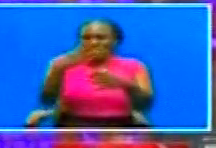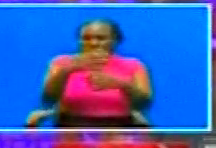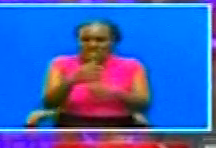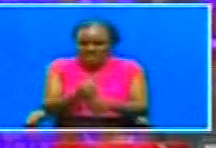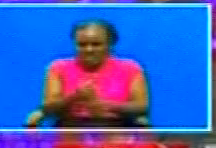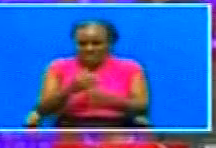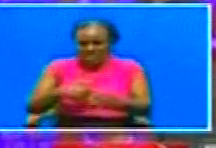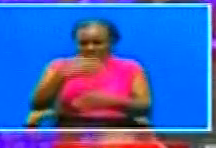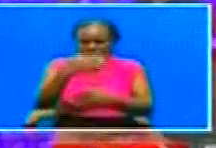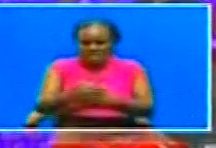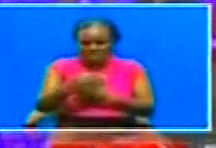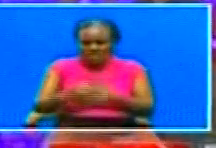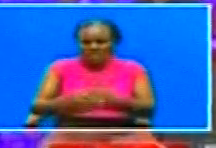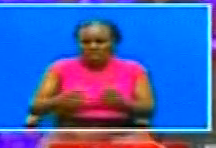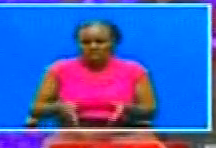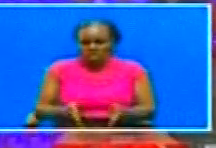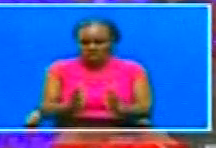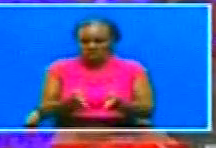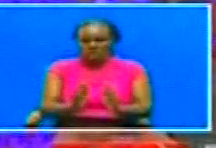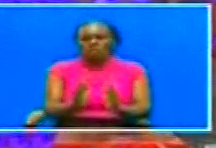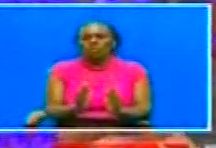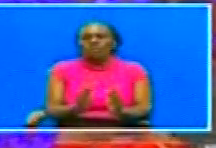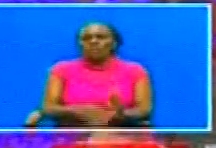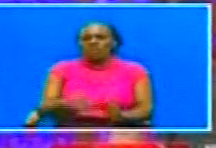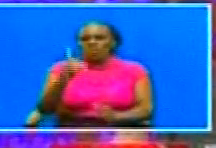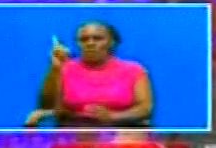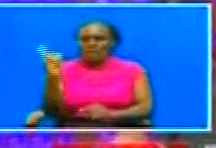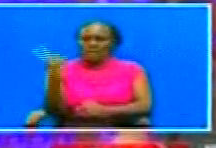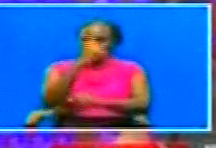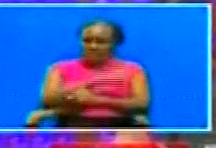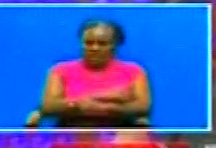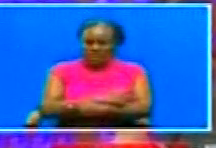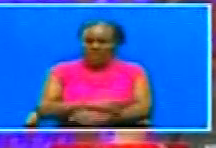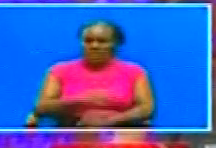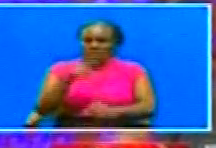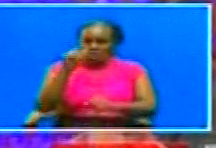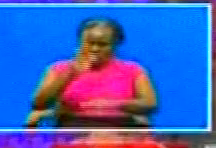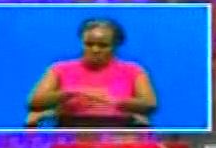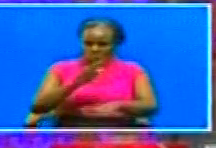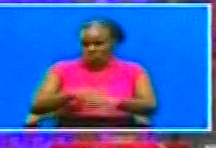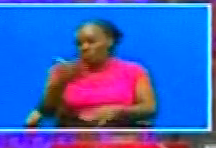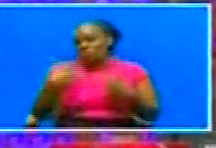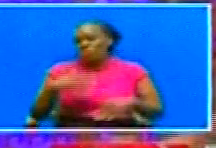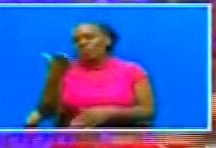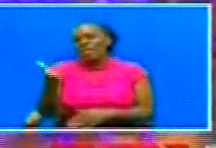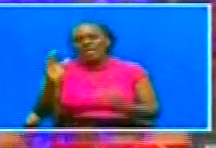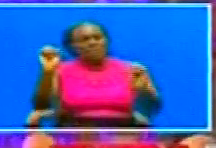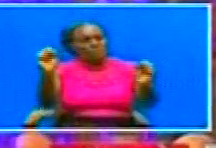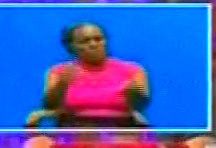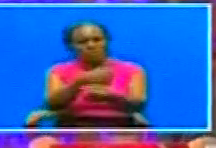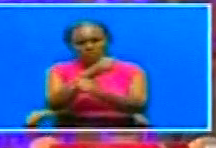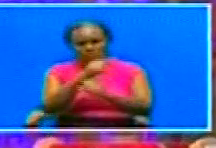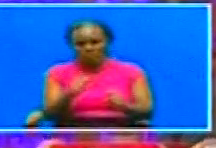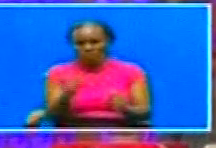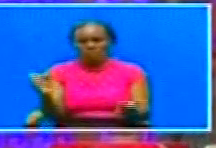this generation and generations yet to be born. Once again, I believe that the forces of good are there, but they cannot be